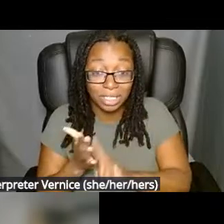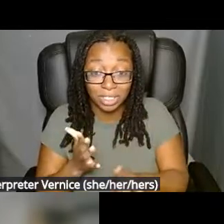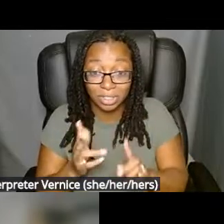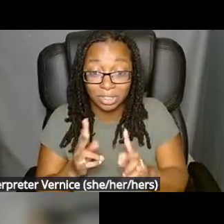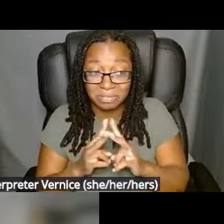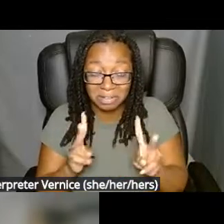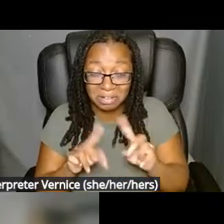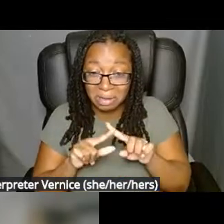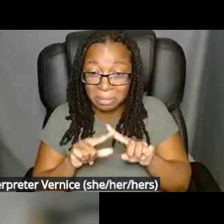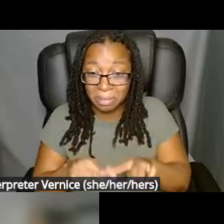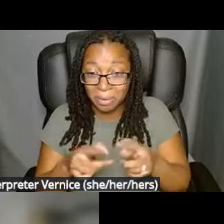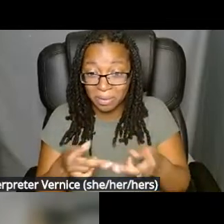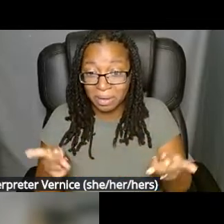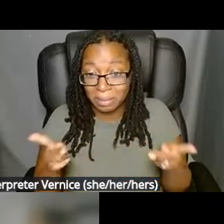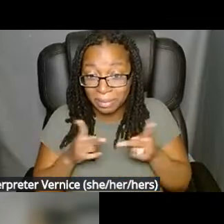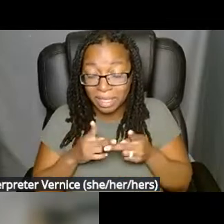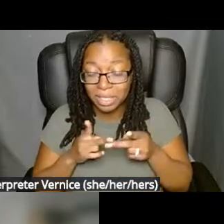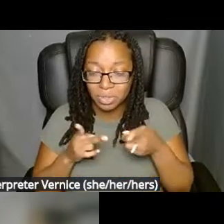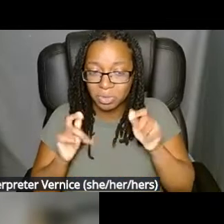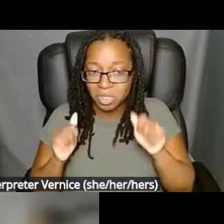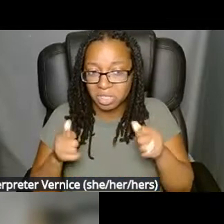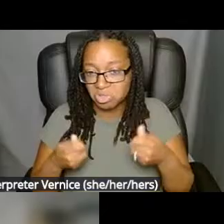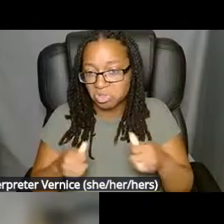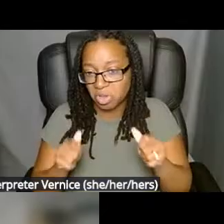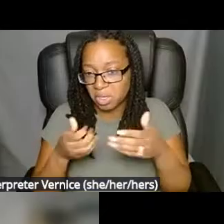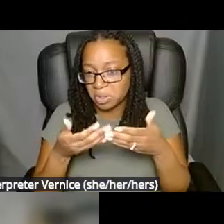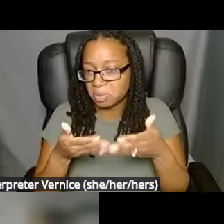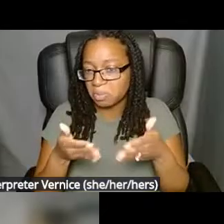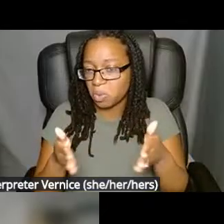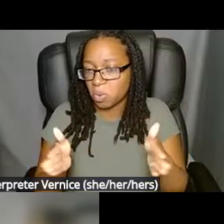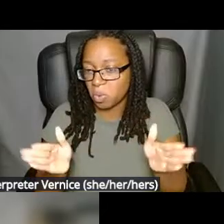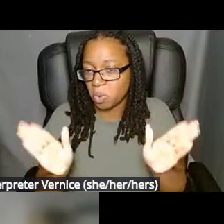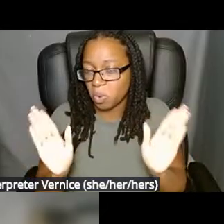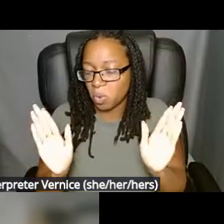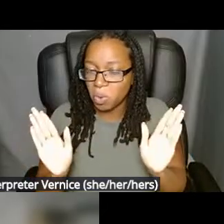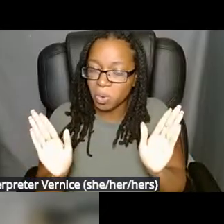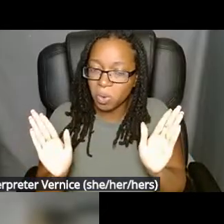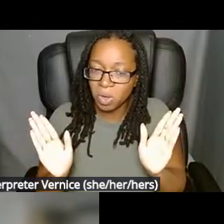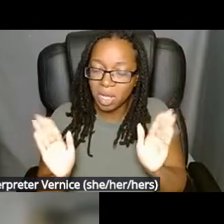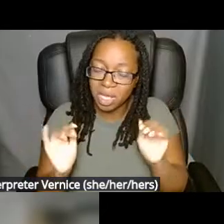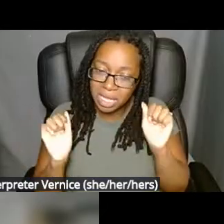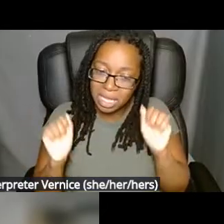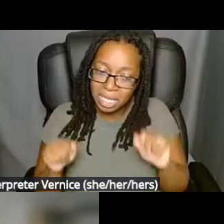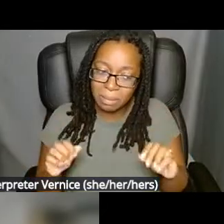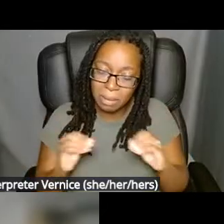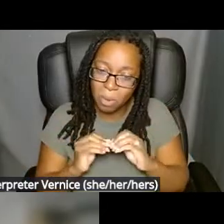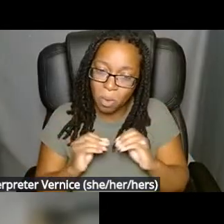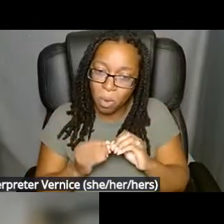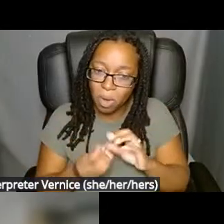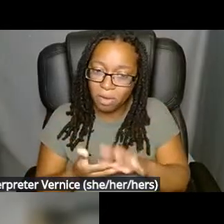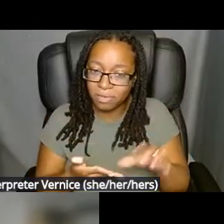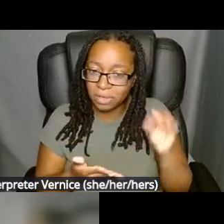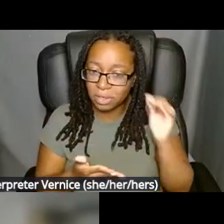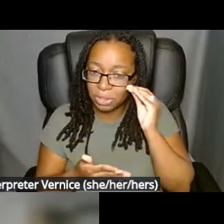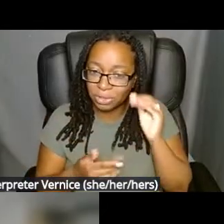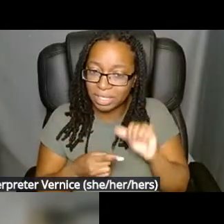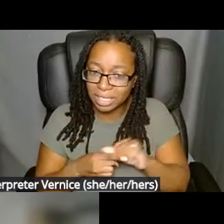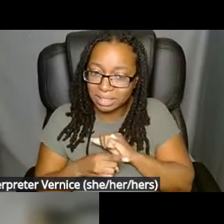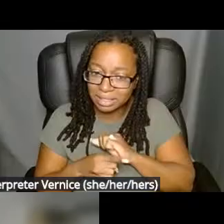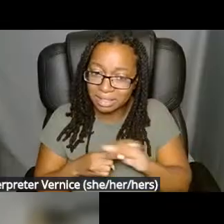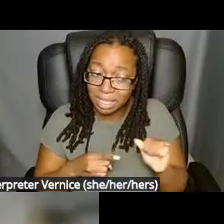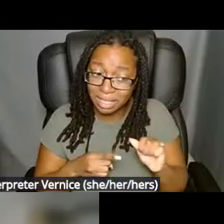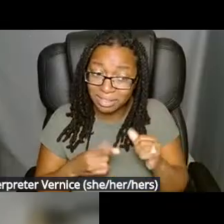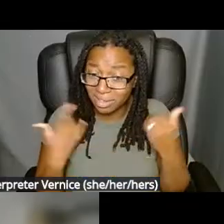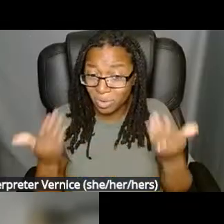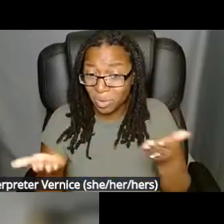place-based, you can broaden that and kind of just take it as a bit of a learning Yeah. exercise and travel. Why not?